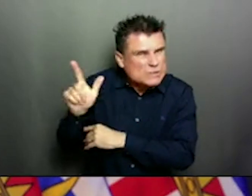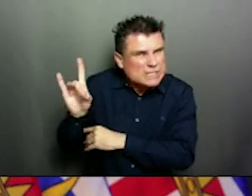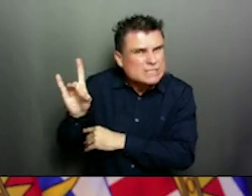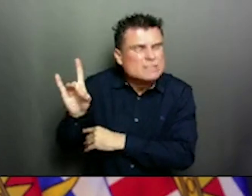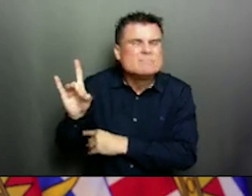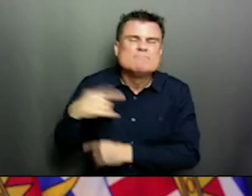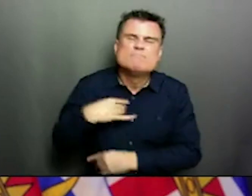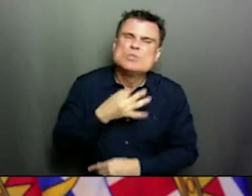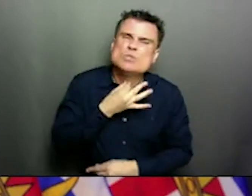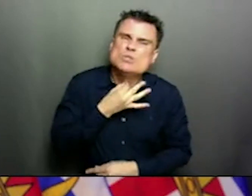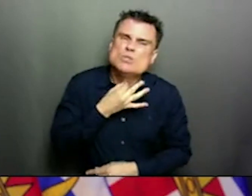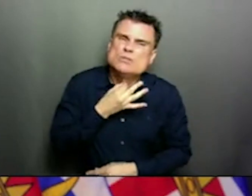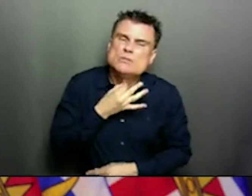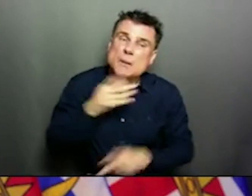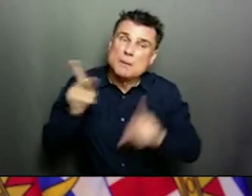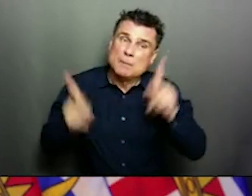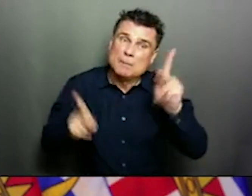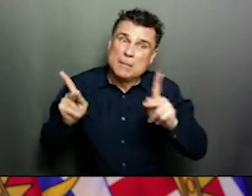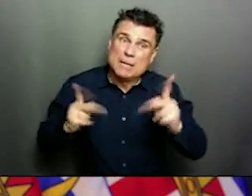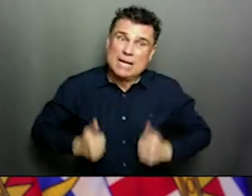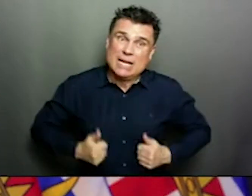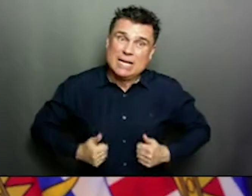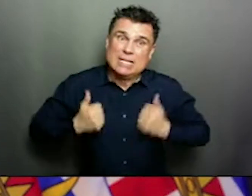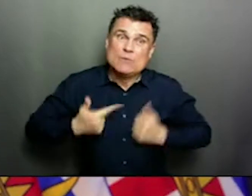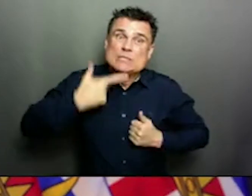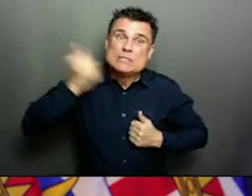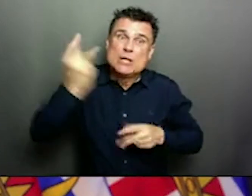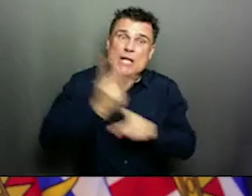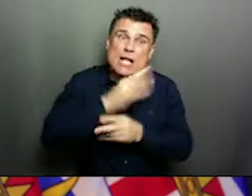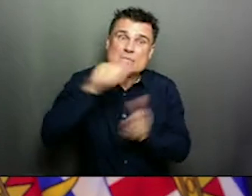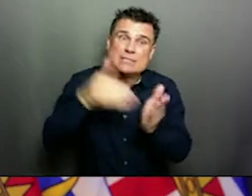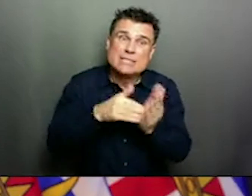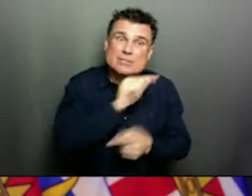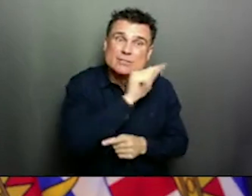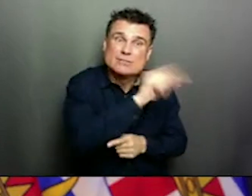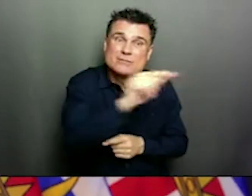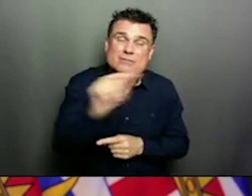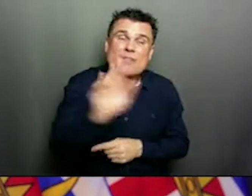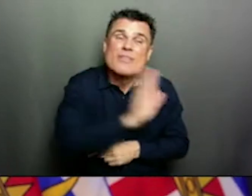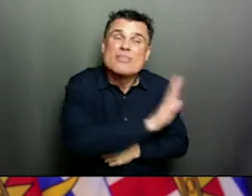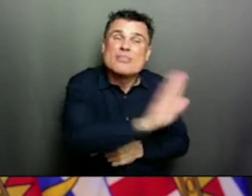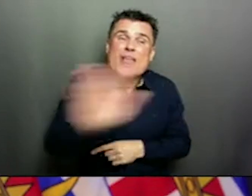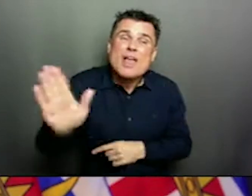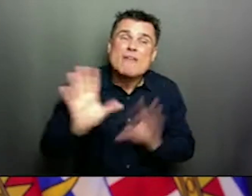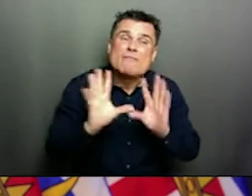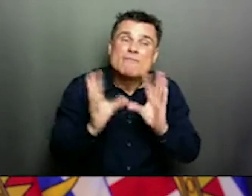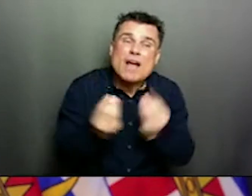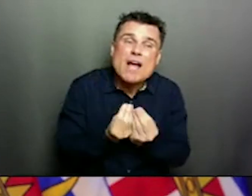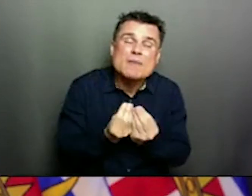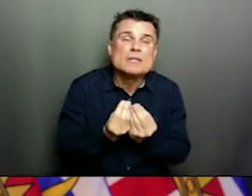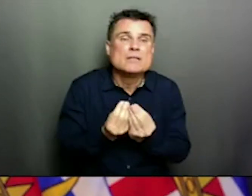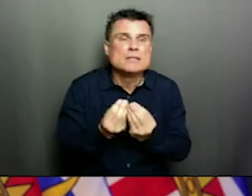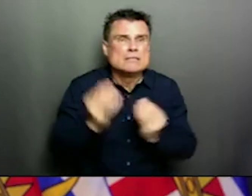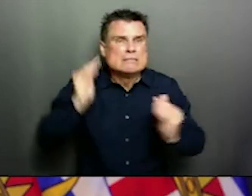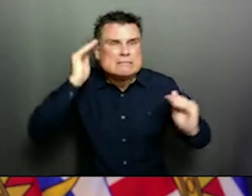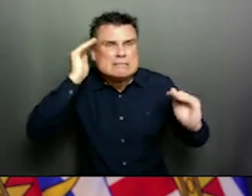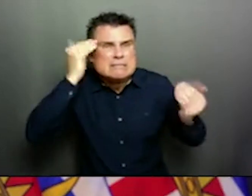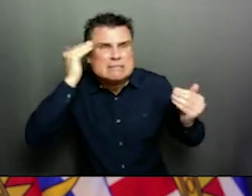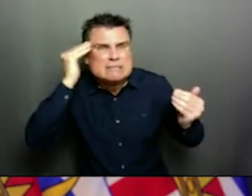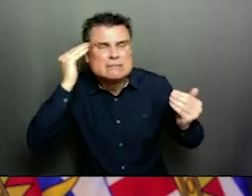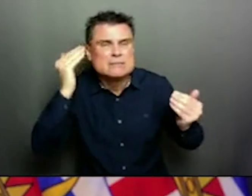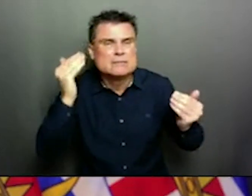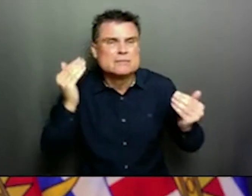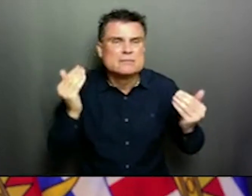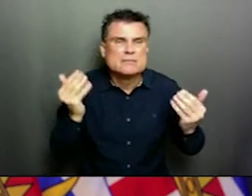before a vaccine comes in, and maybe wondering if you're considering any further measures, people who are worried that they might not be able